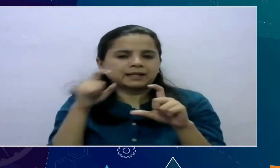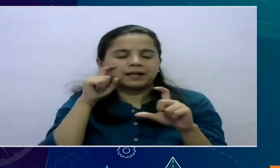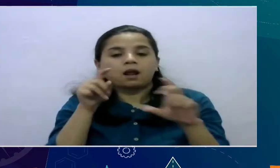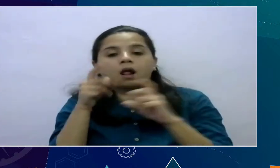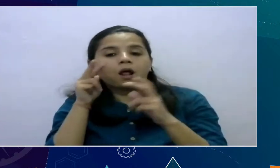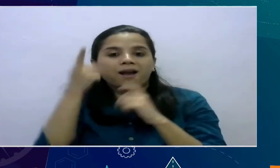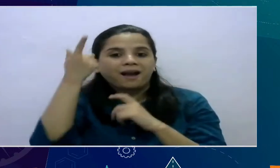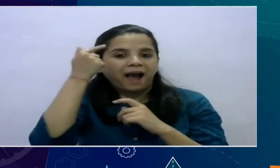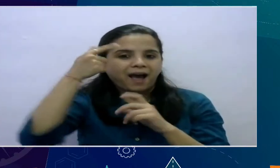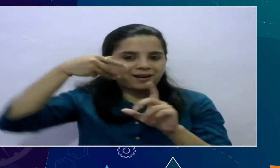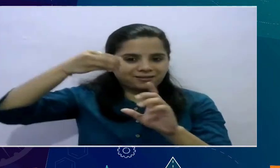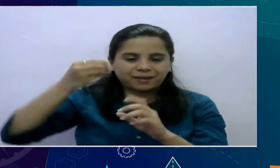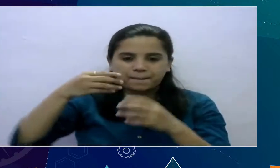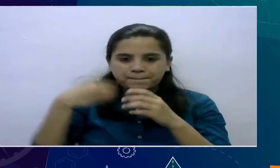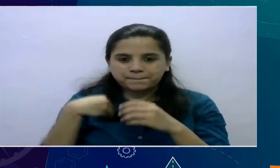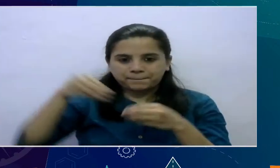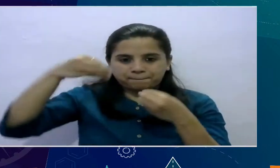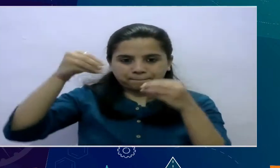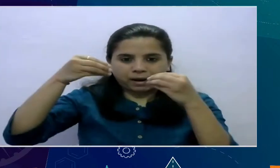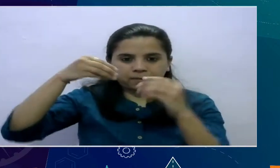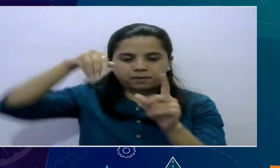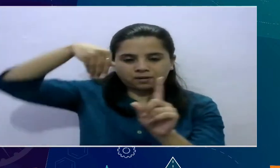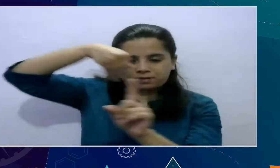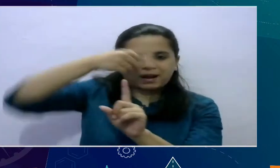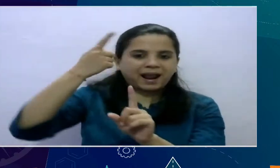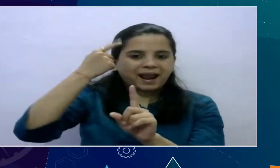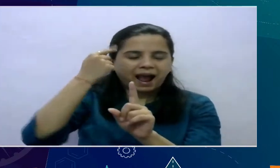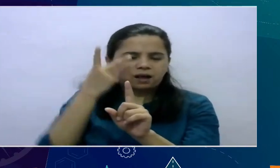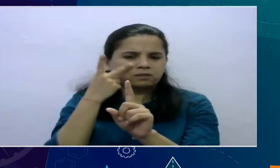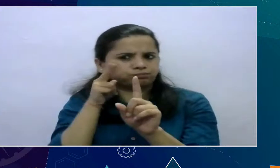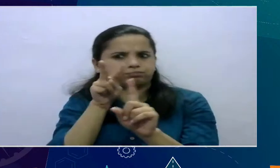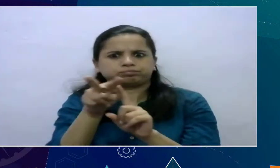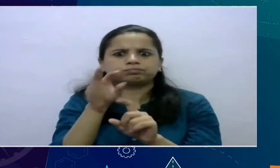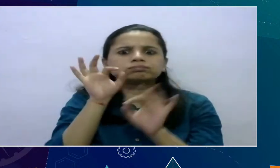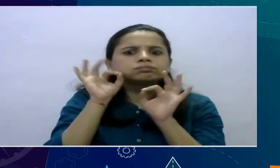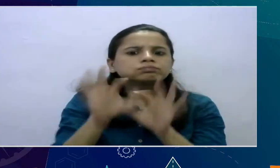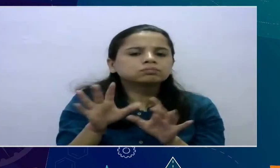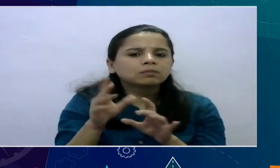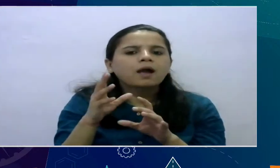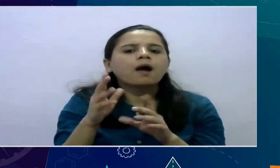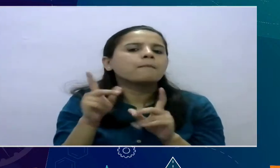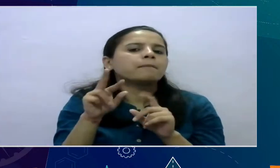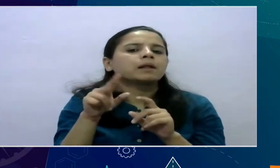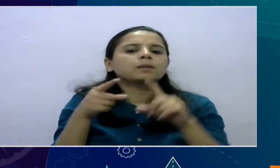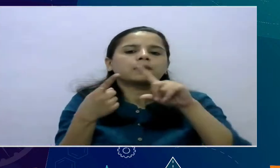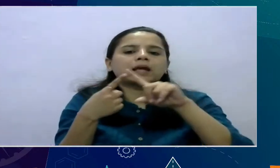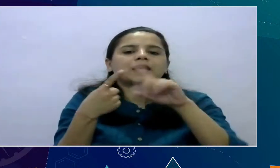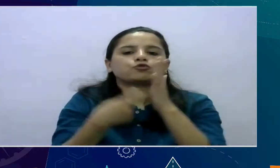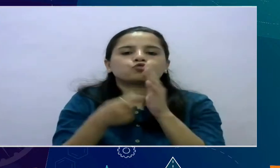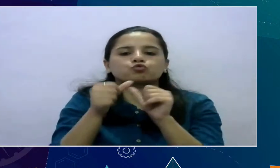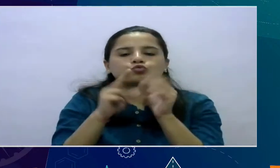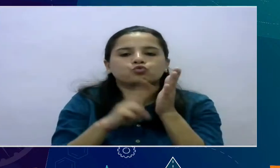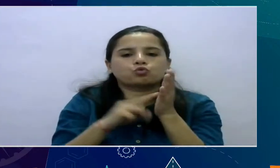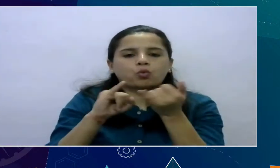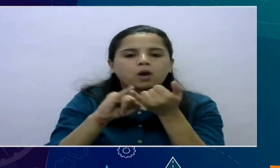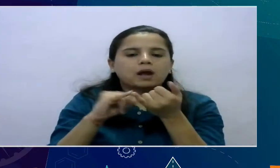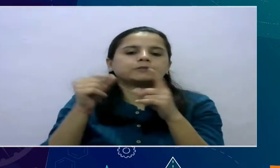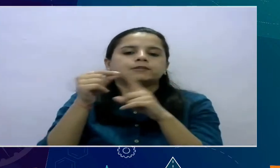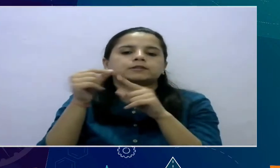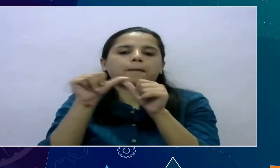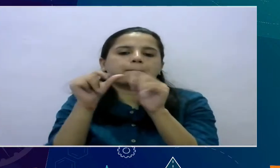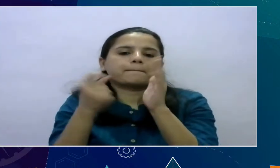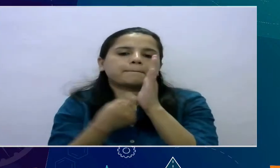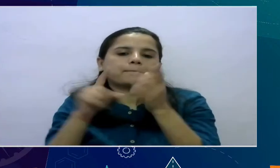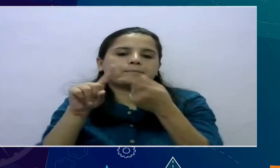dot. Clearly, it's easily visible. So it is transparent. What is the scientific name?